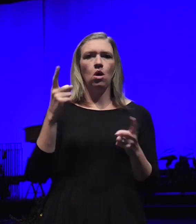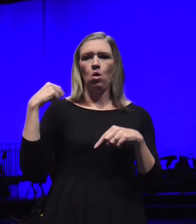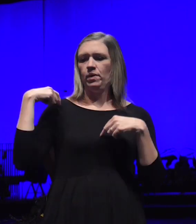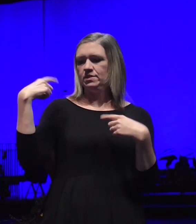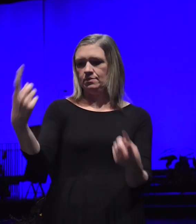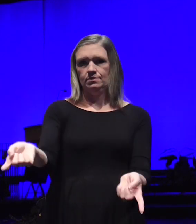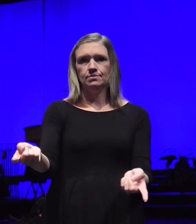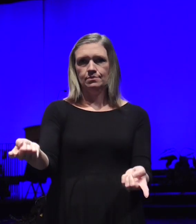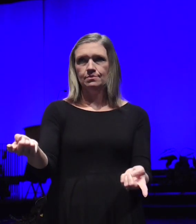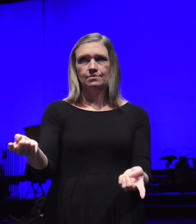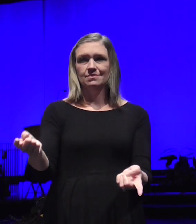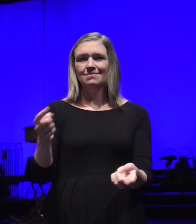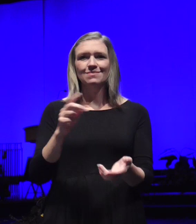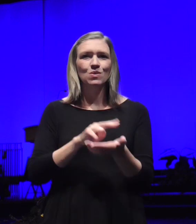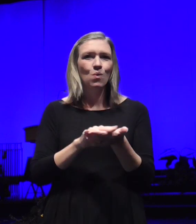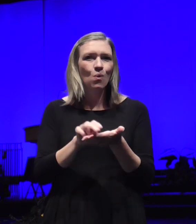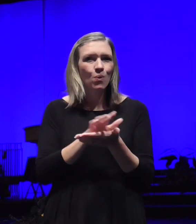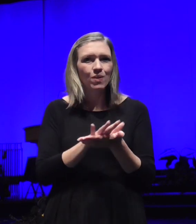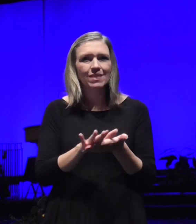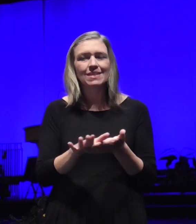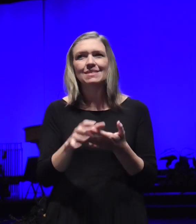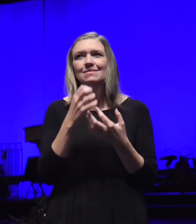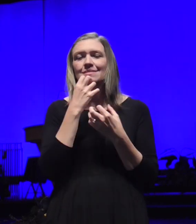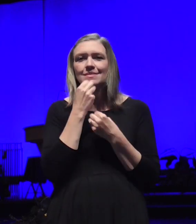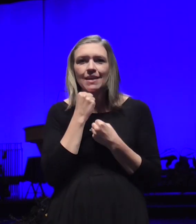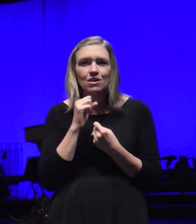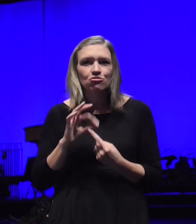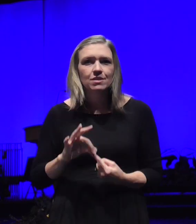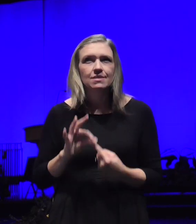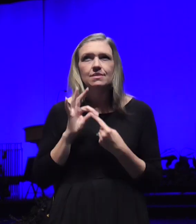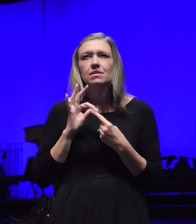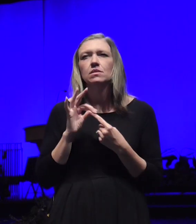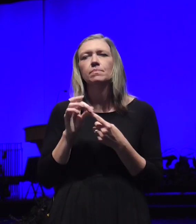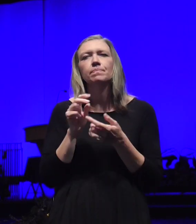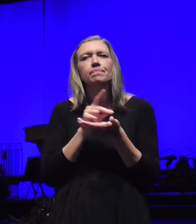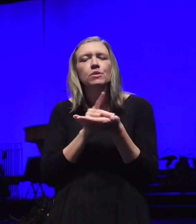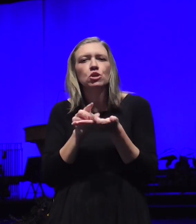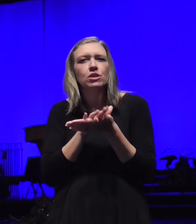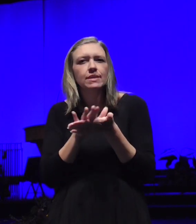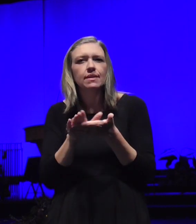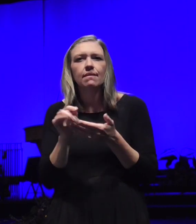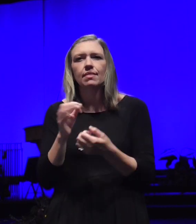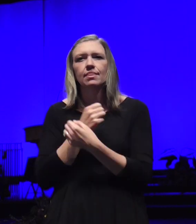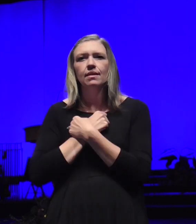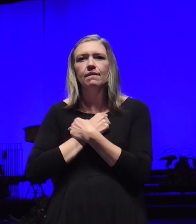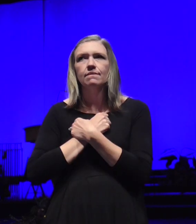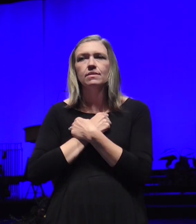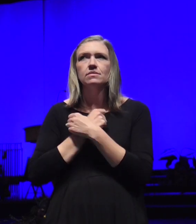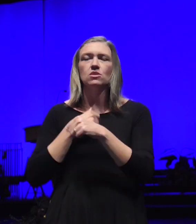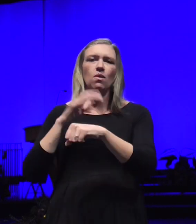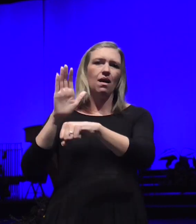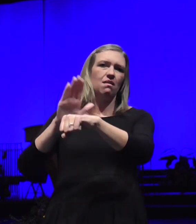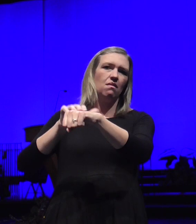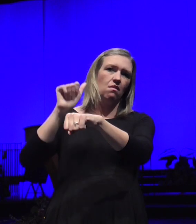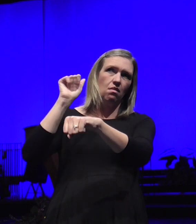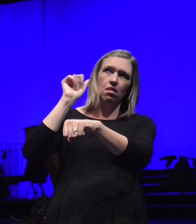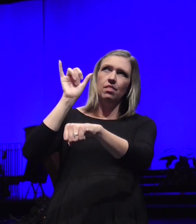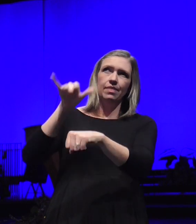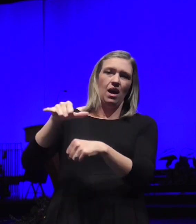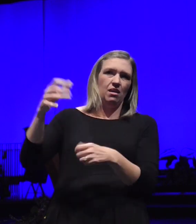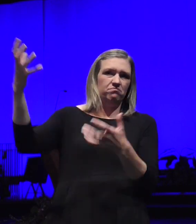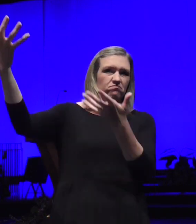been, it's holy, it's sacred, it's the purity of love. So I call it